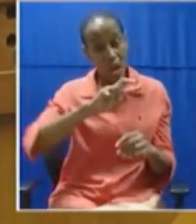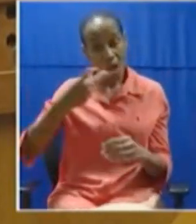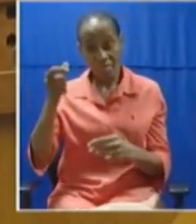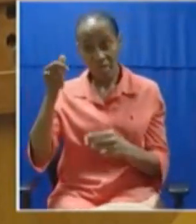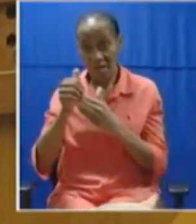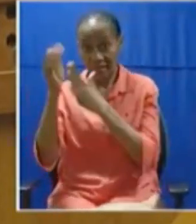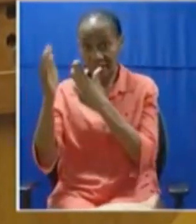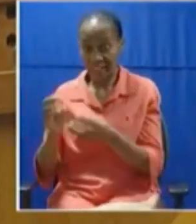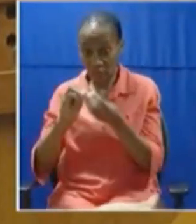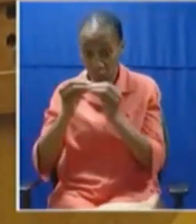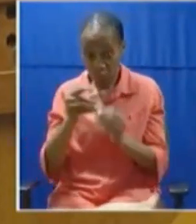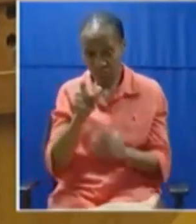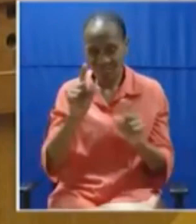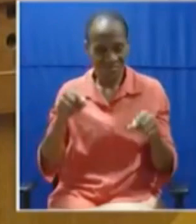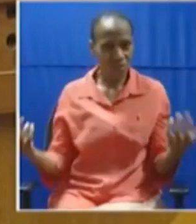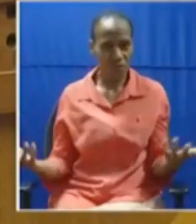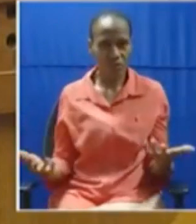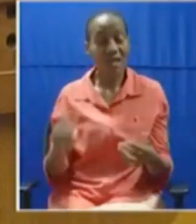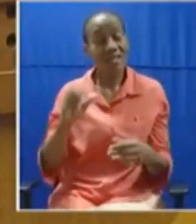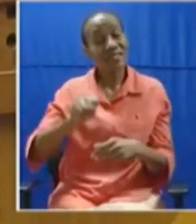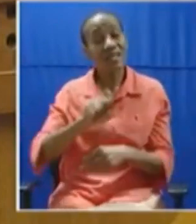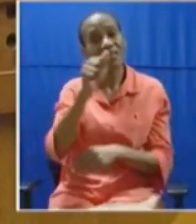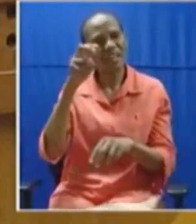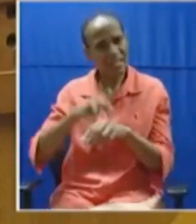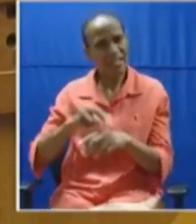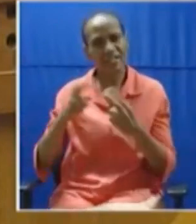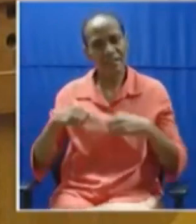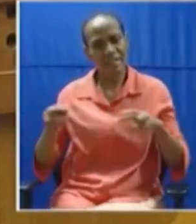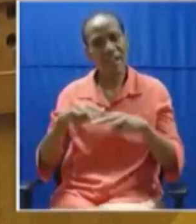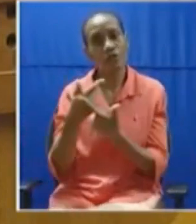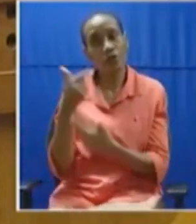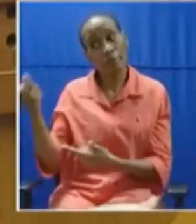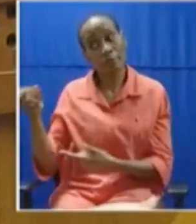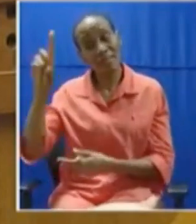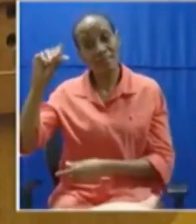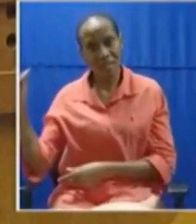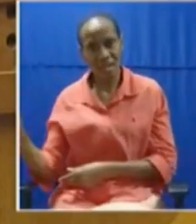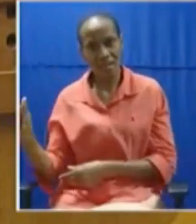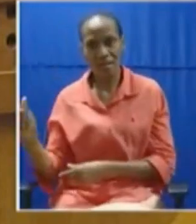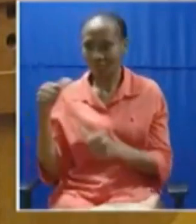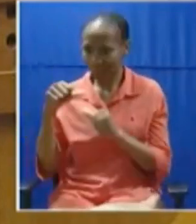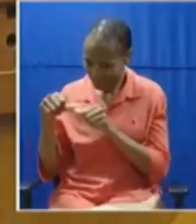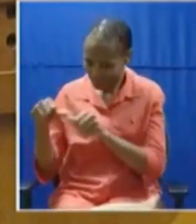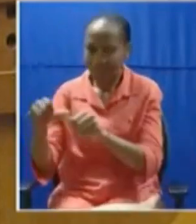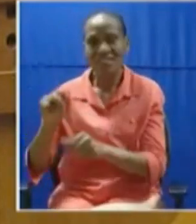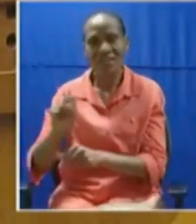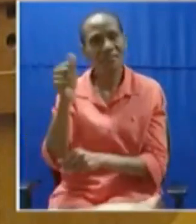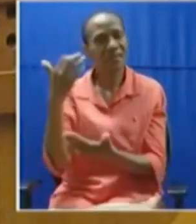South Africa must be led by the DA's values because it is the only way our country can be led.